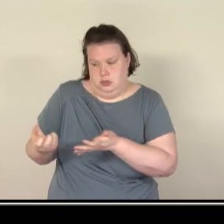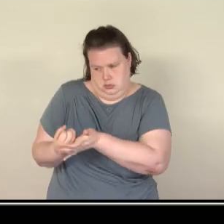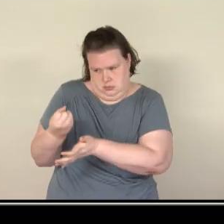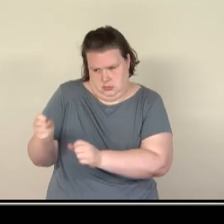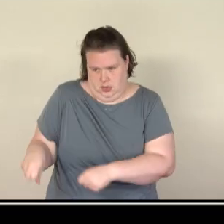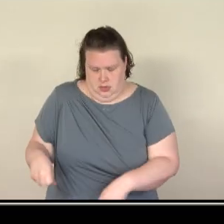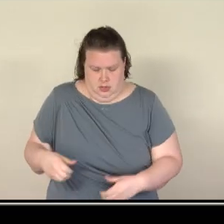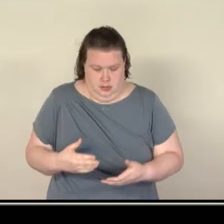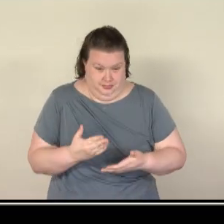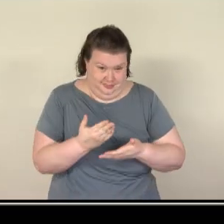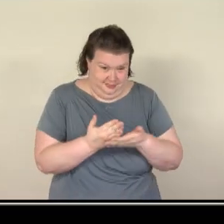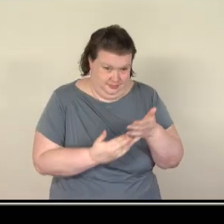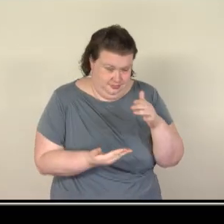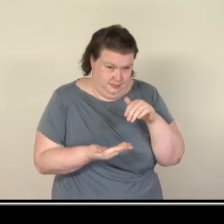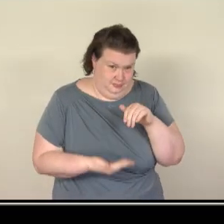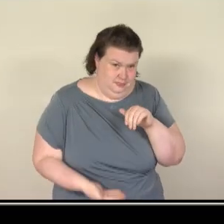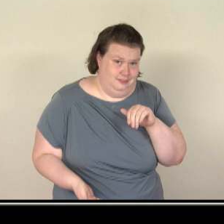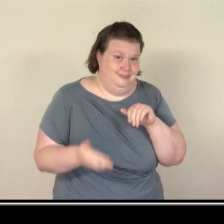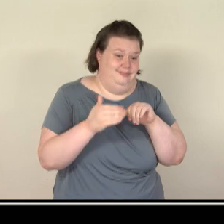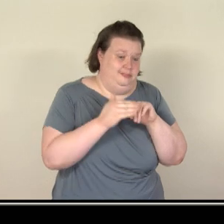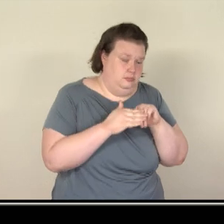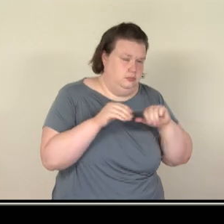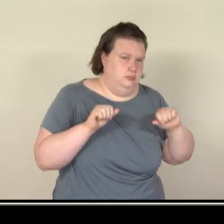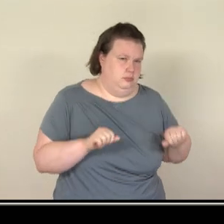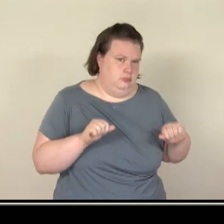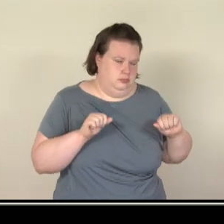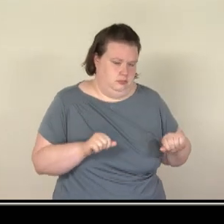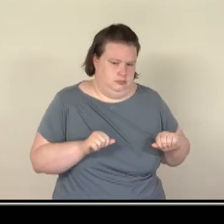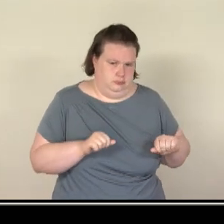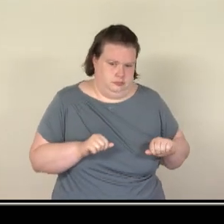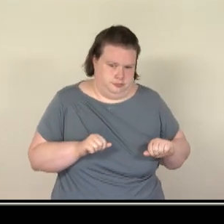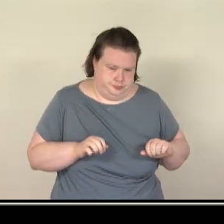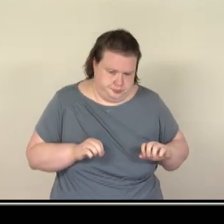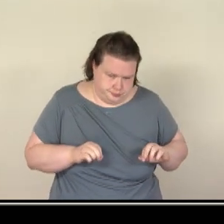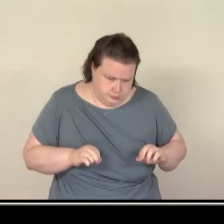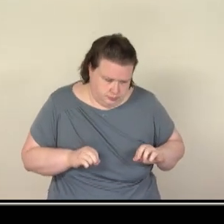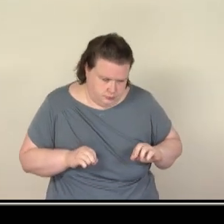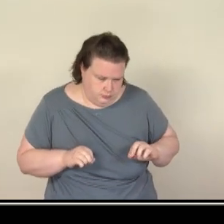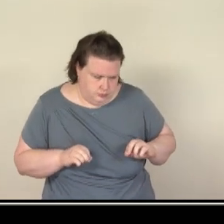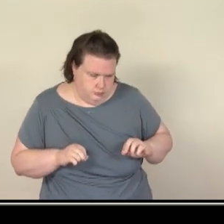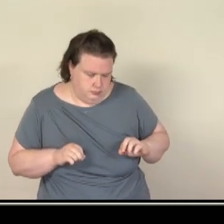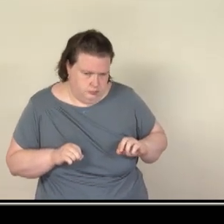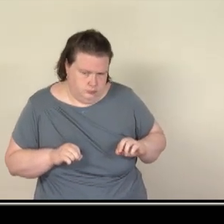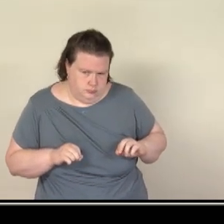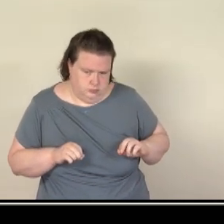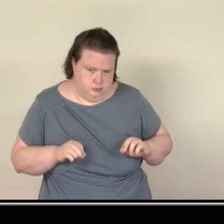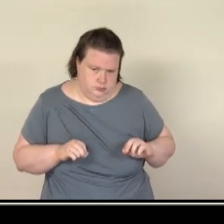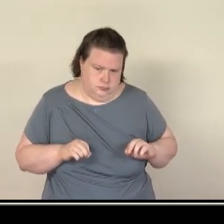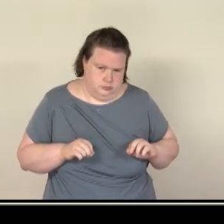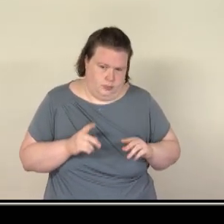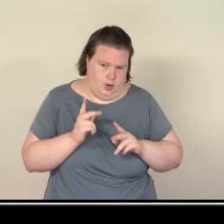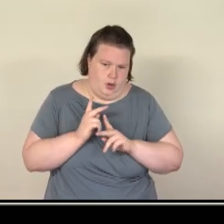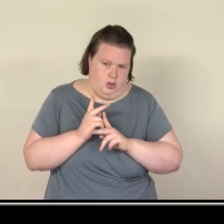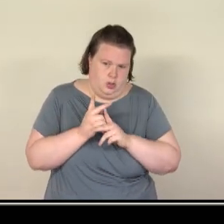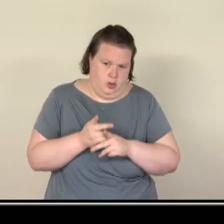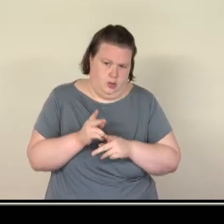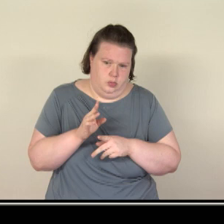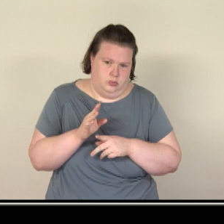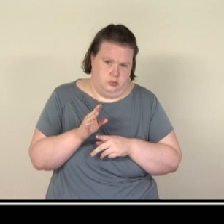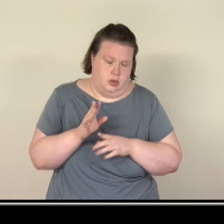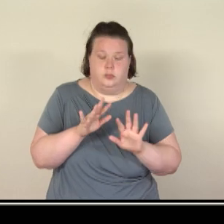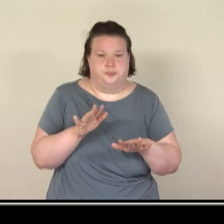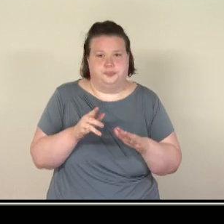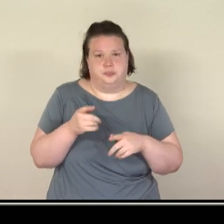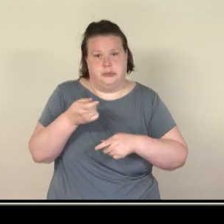some increases that we're looking at. We have blown by substitutes this year, so we're going to have to put some money into